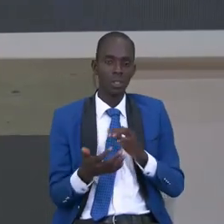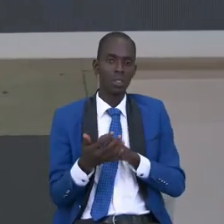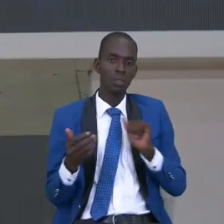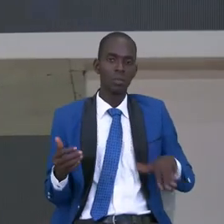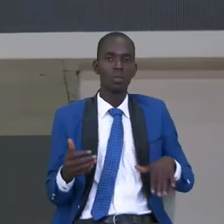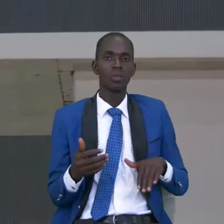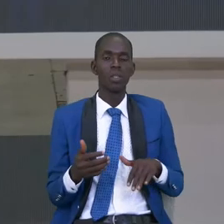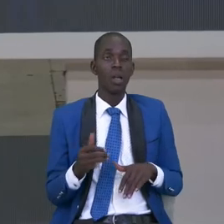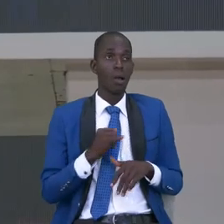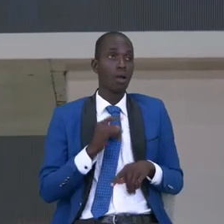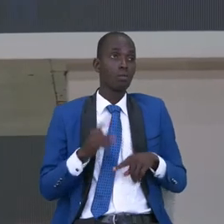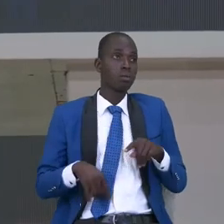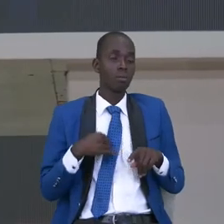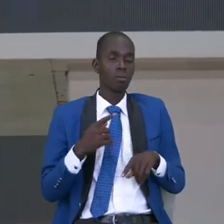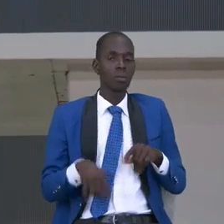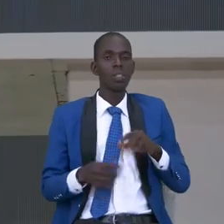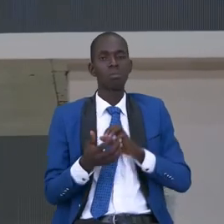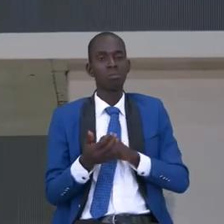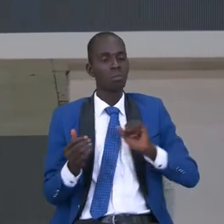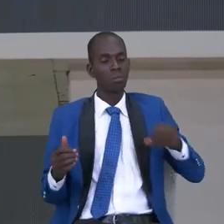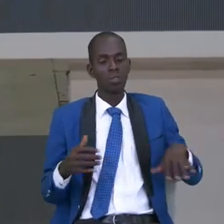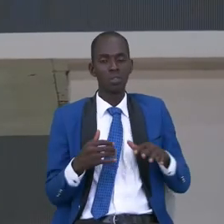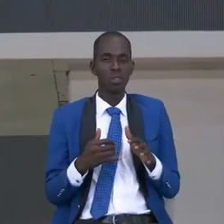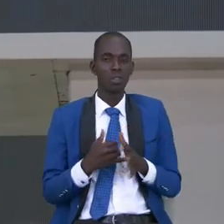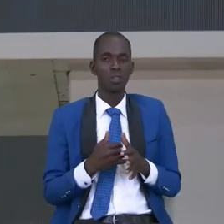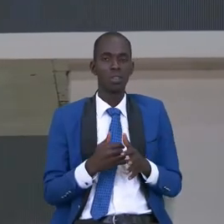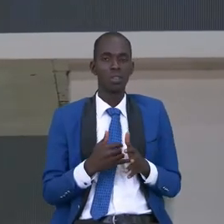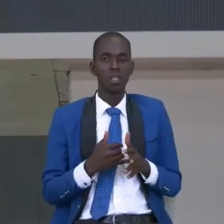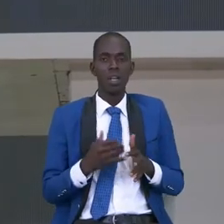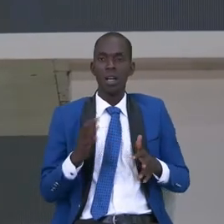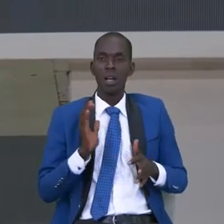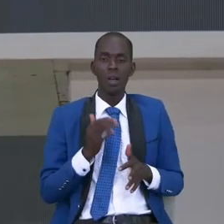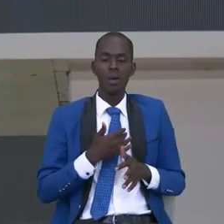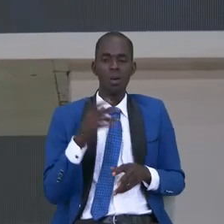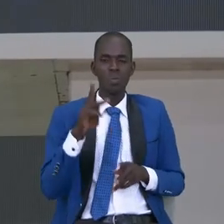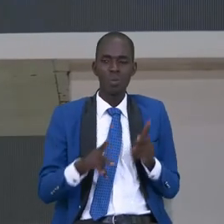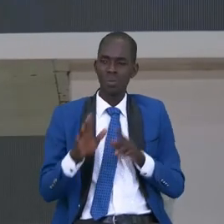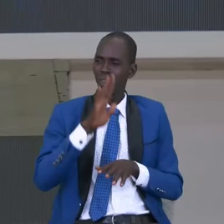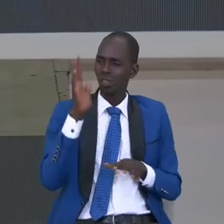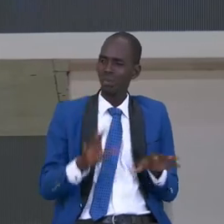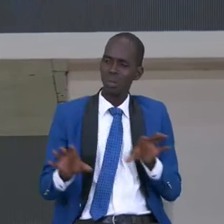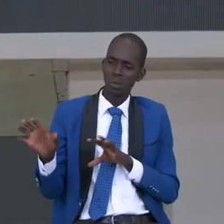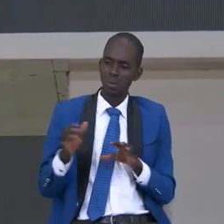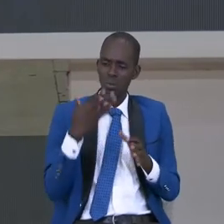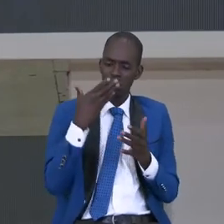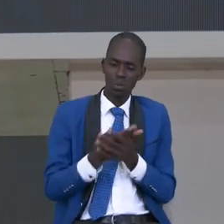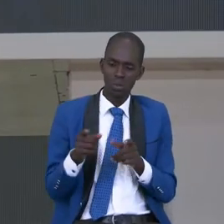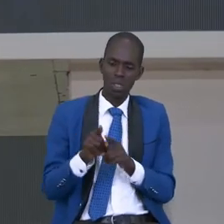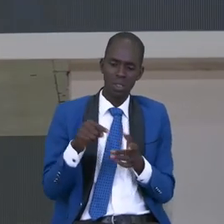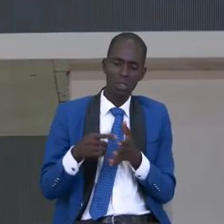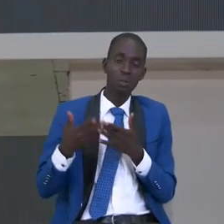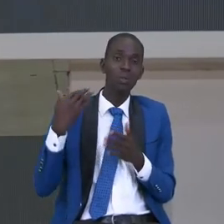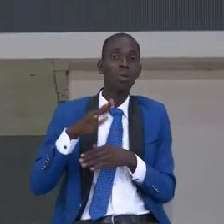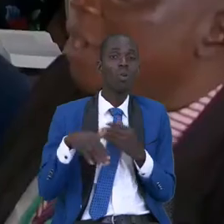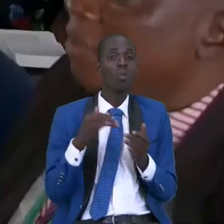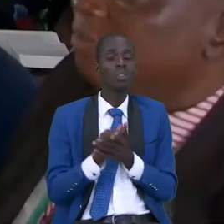gone. I cannot, gone. Our people never did anything like that before. All that is